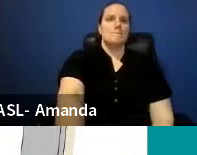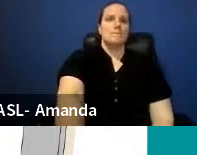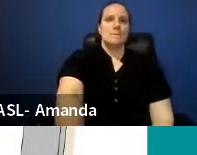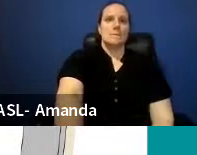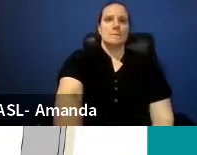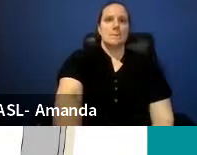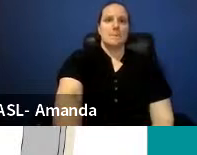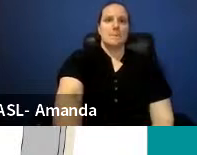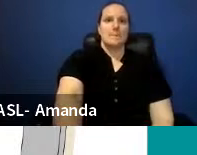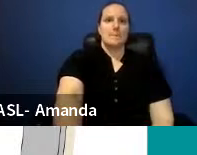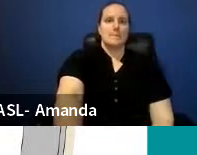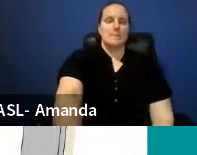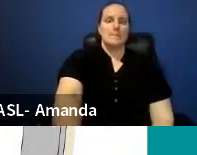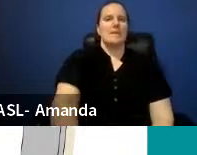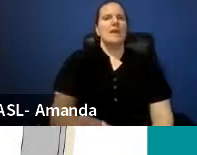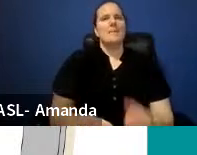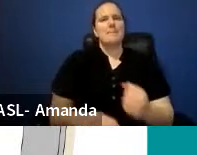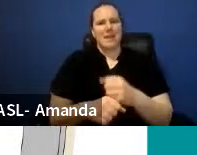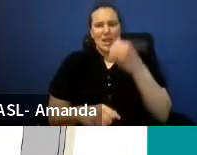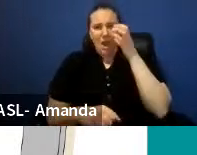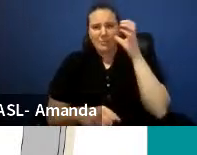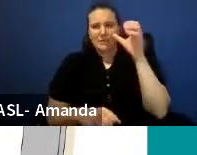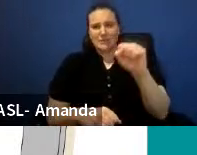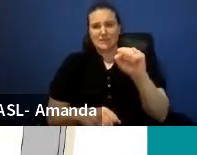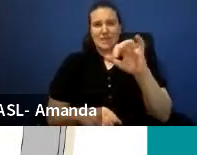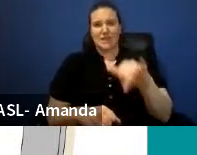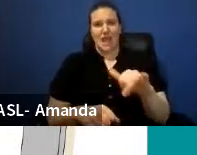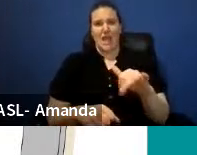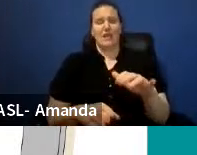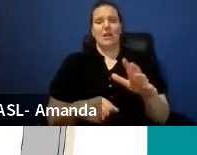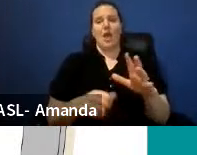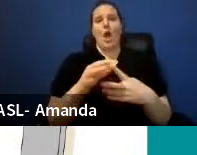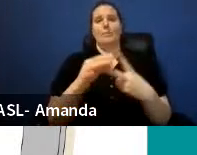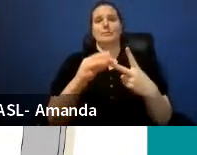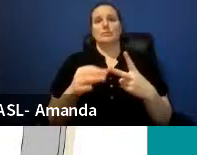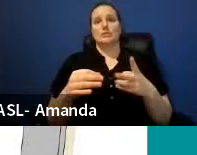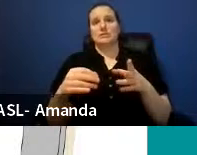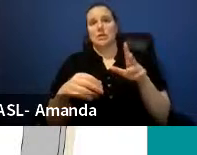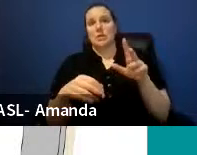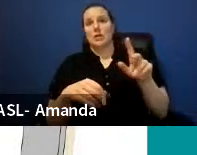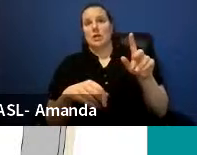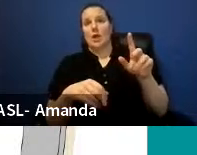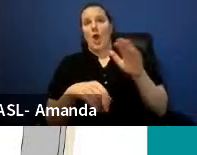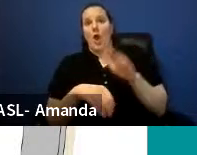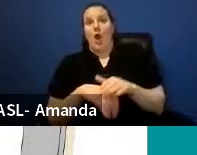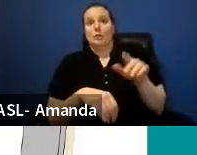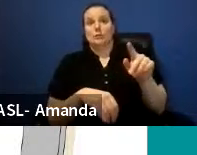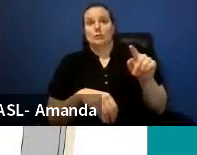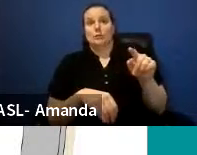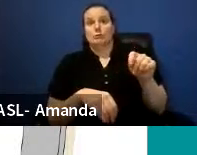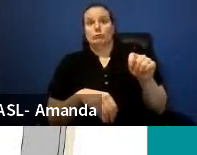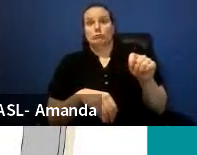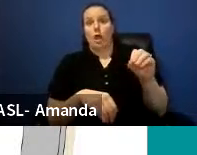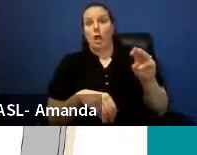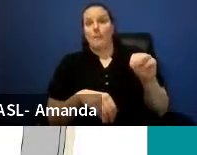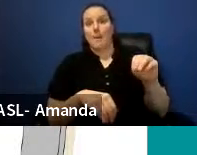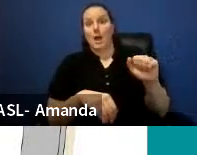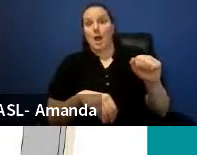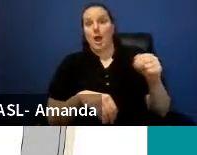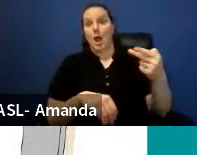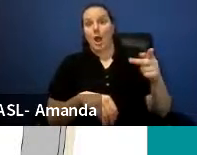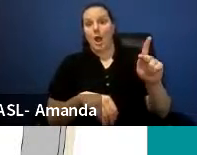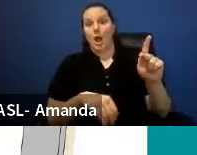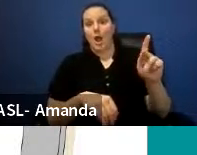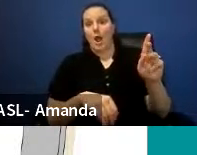make common sense to me that the options that straddle Tomahawk Drive create more options for